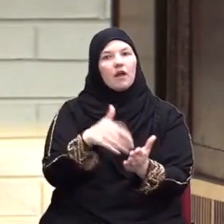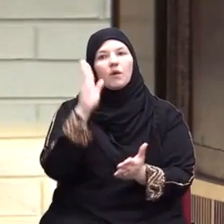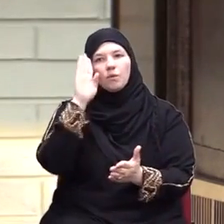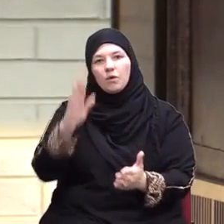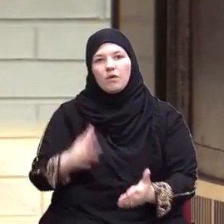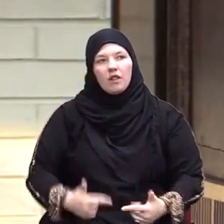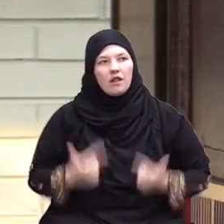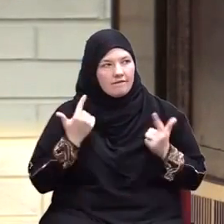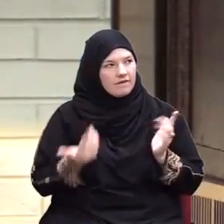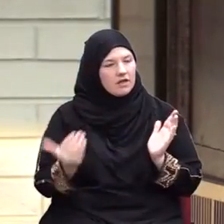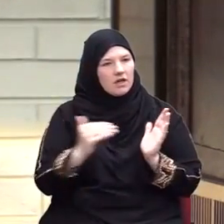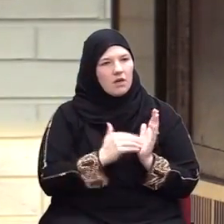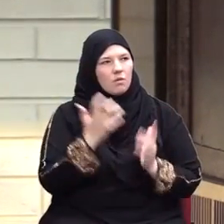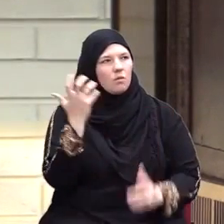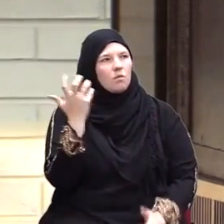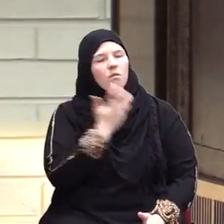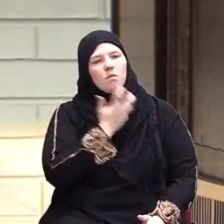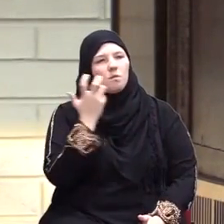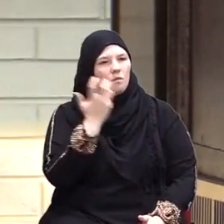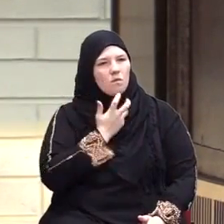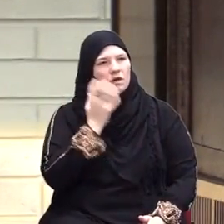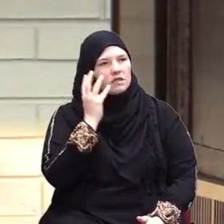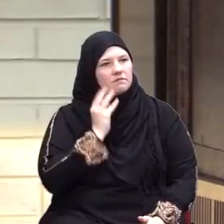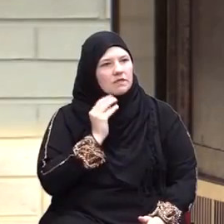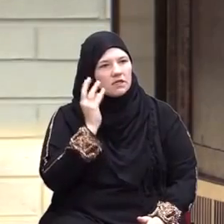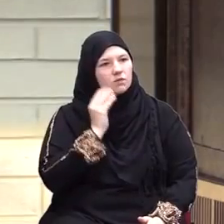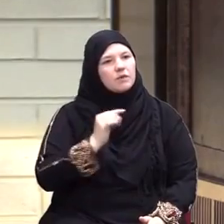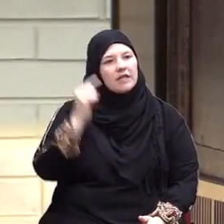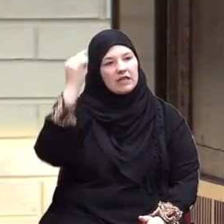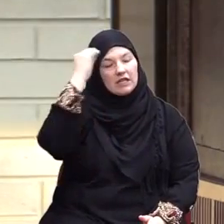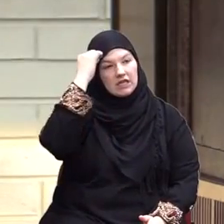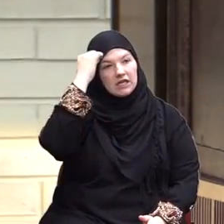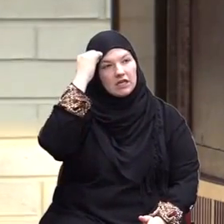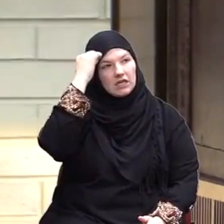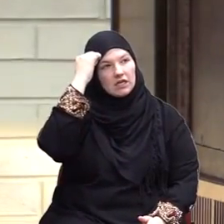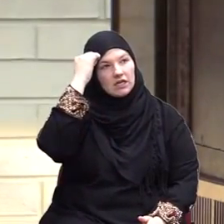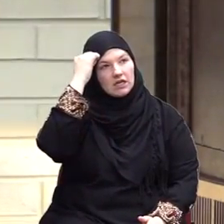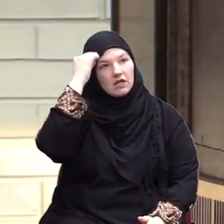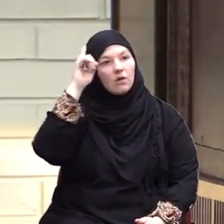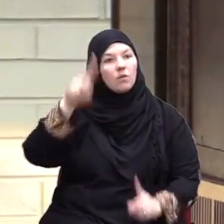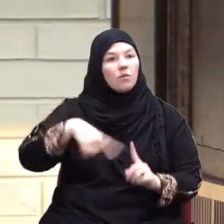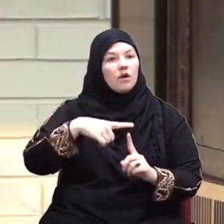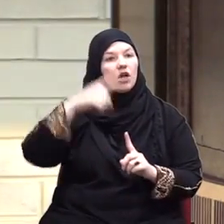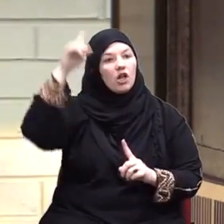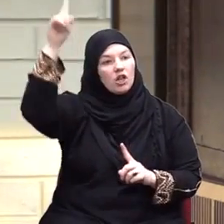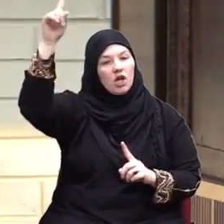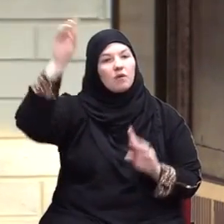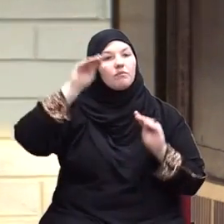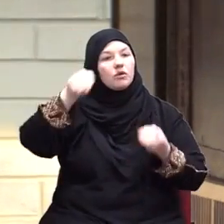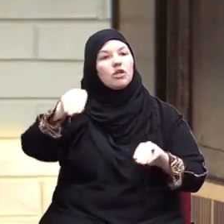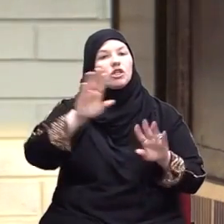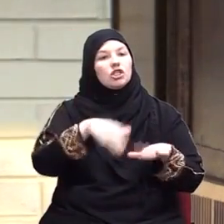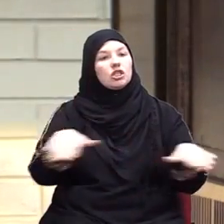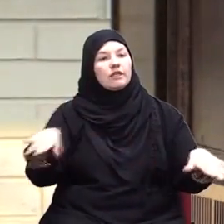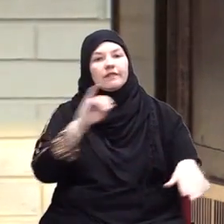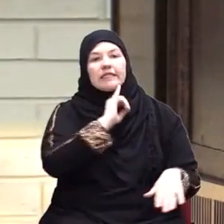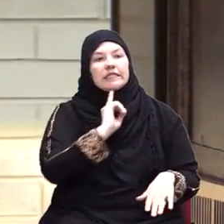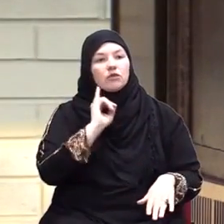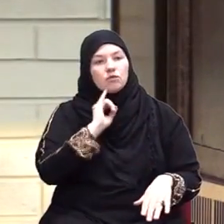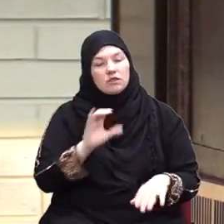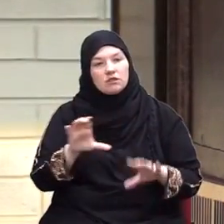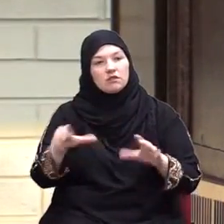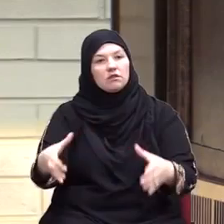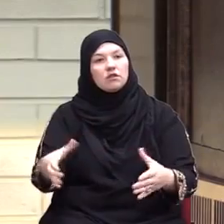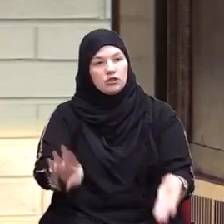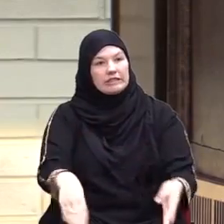you. What an amazing experience. We think it's big when Allah subhanahu wa ta'ala put the children of Israel,